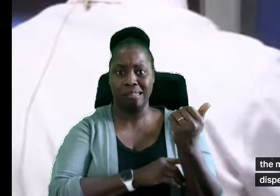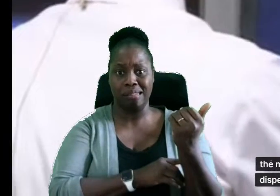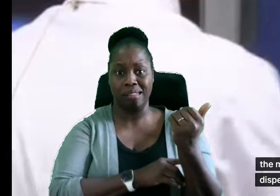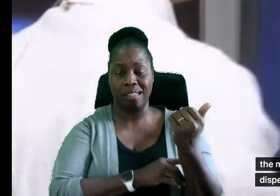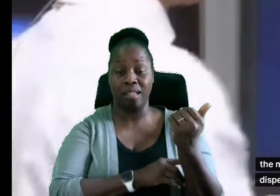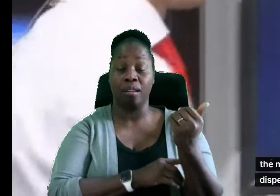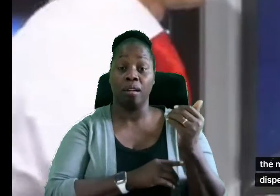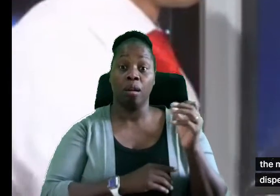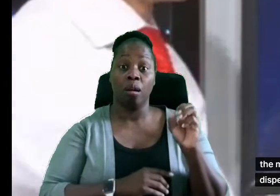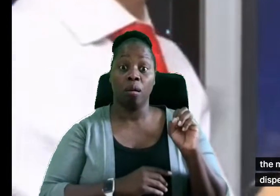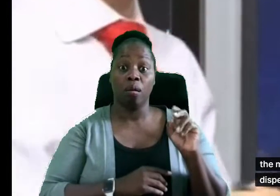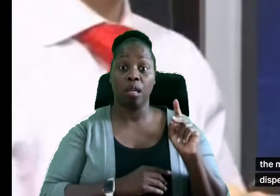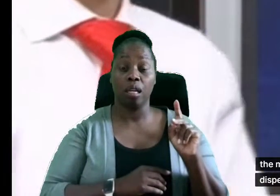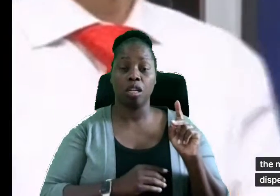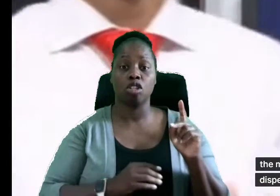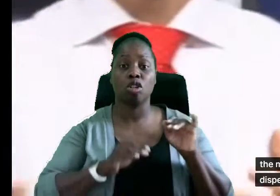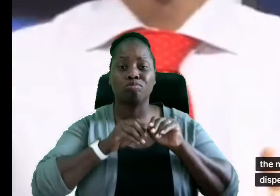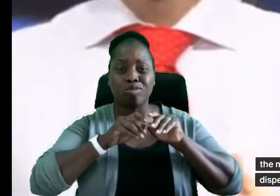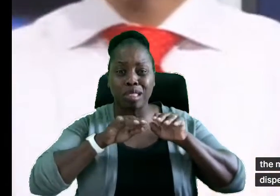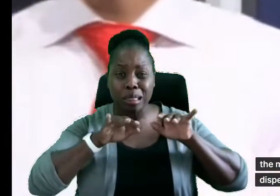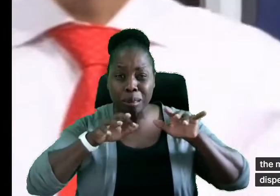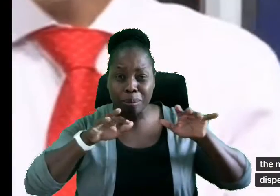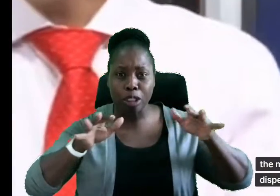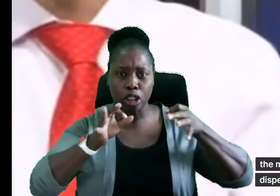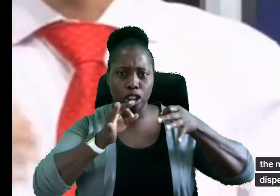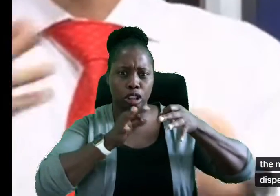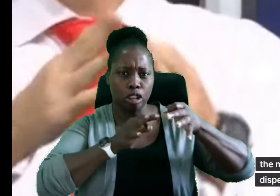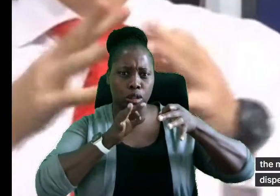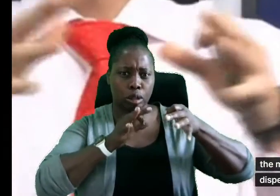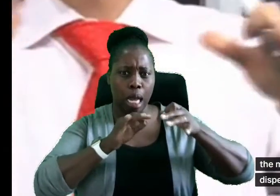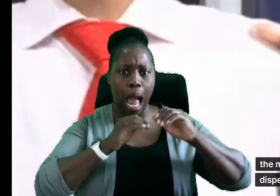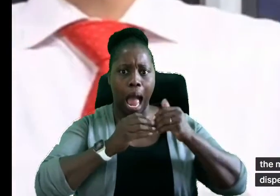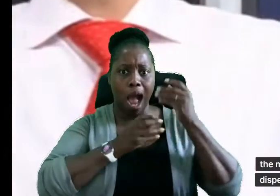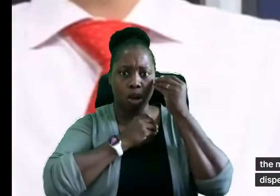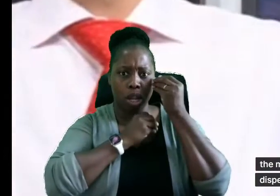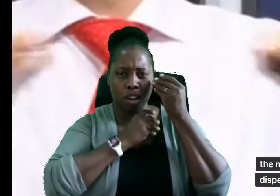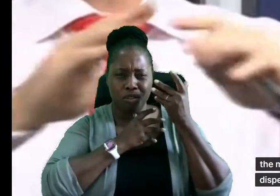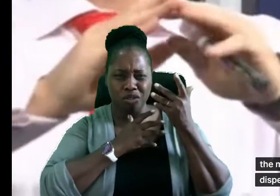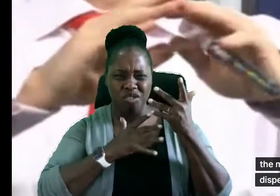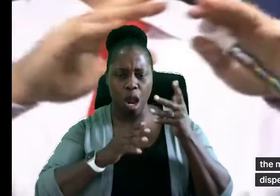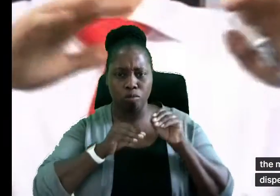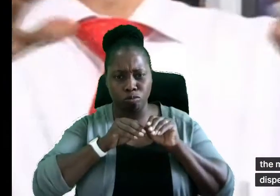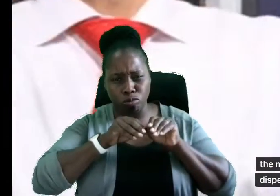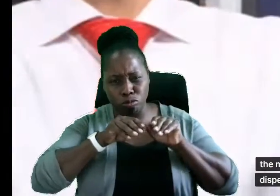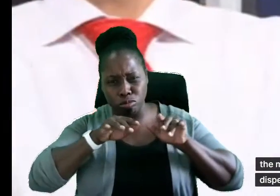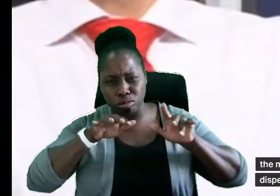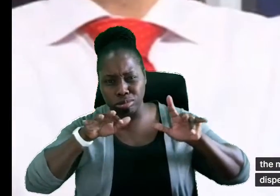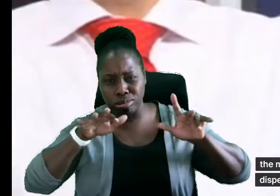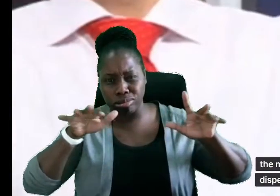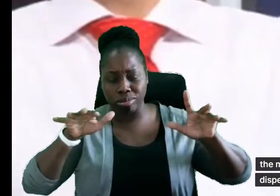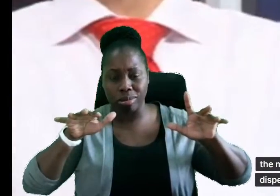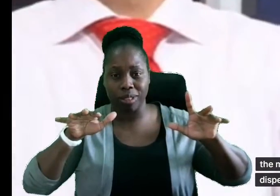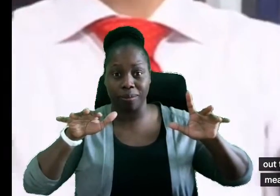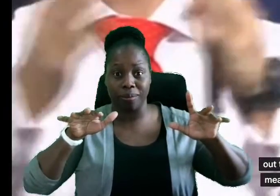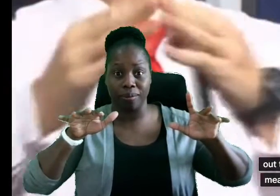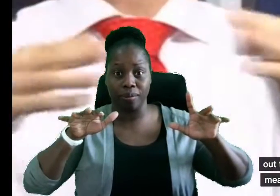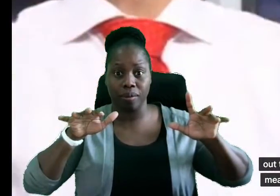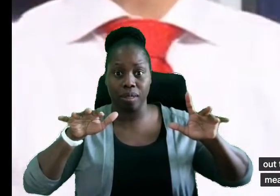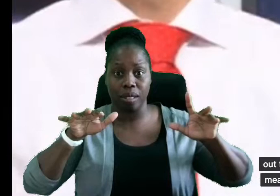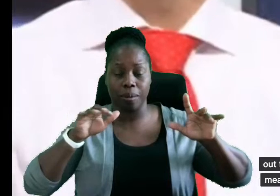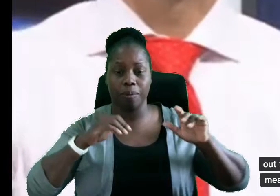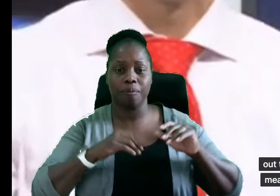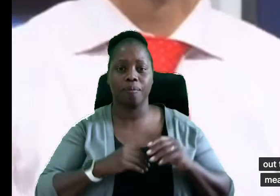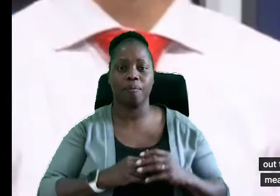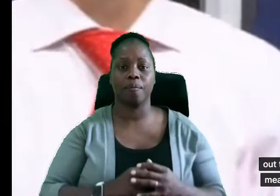15. Ugh. Right, so dispersion describes how data is spread out,